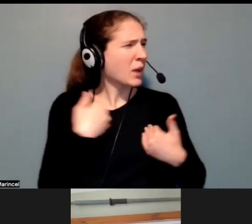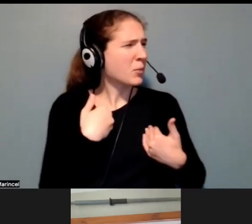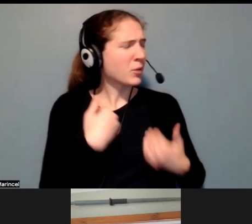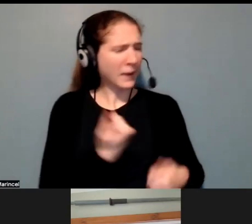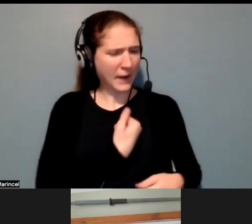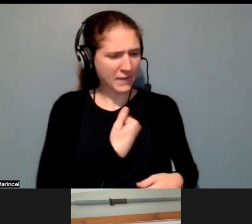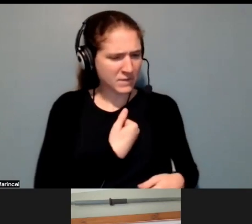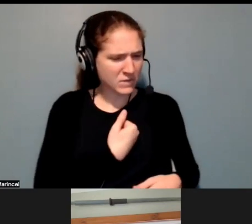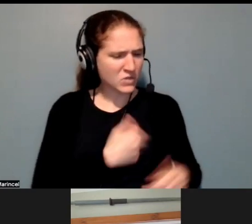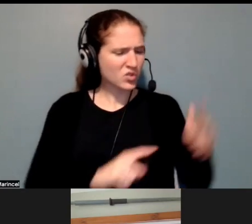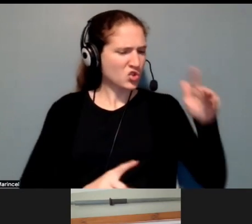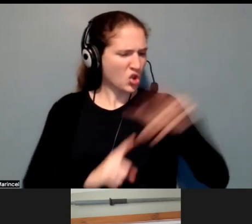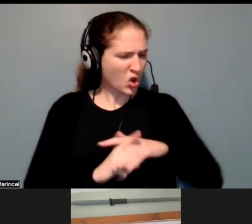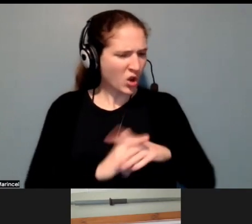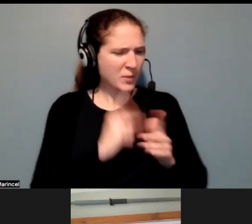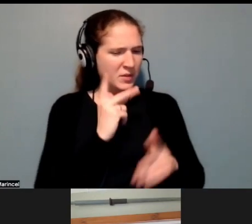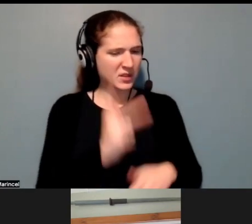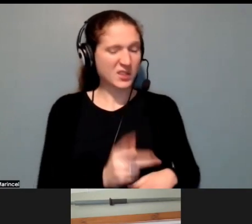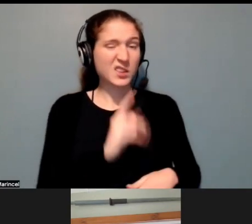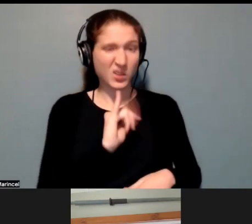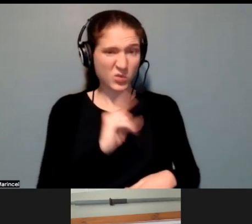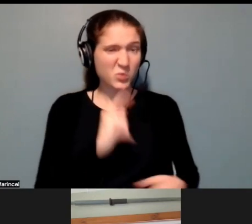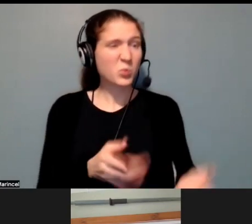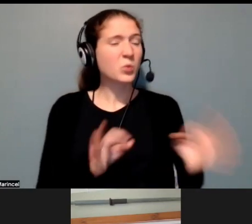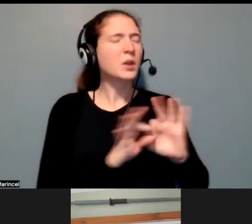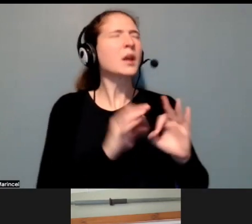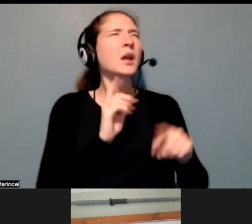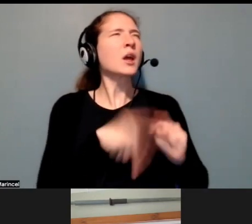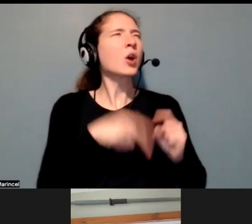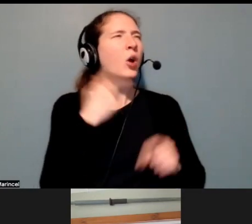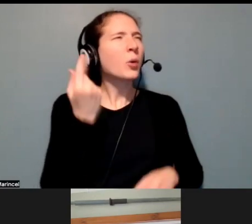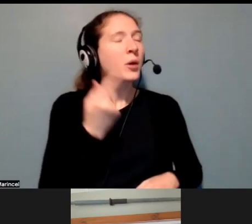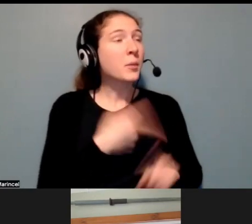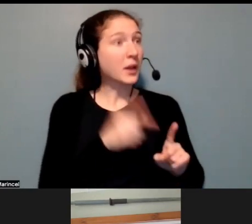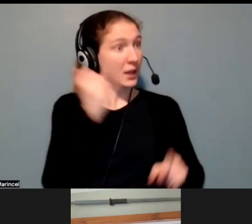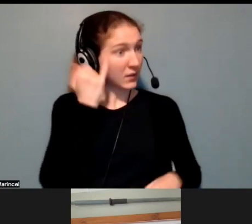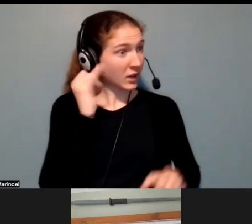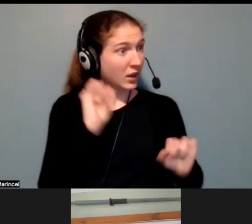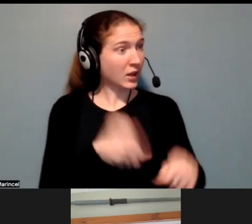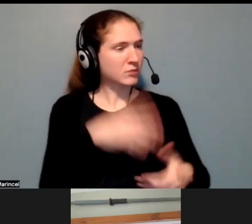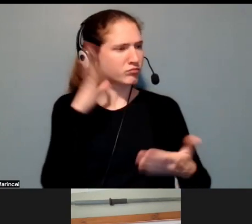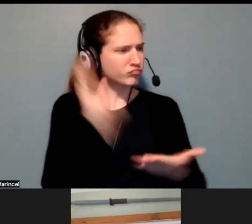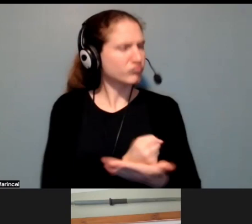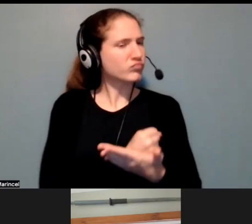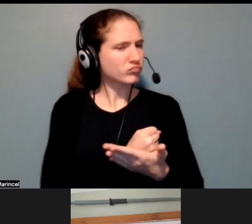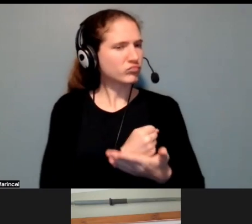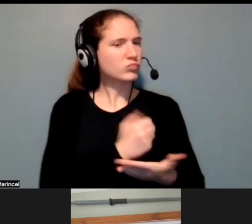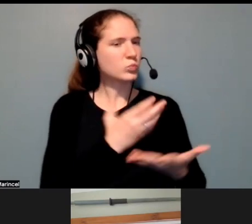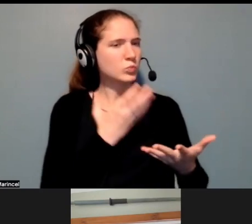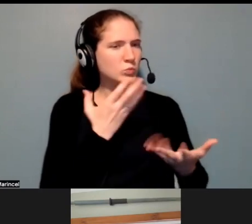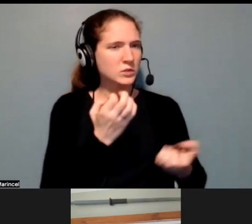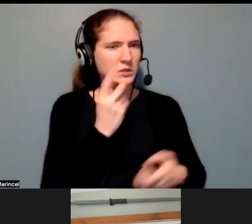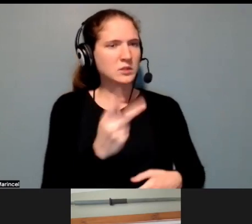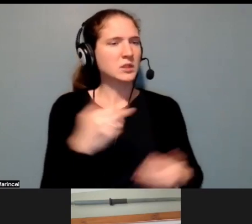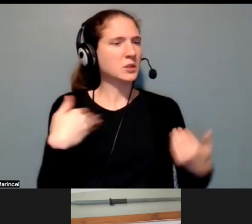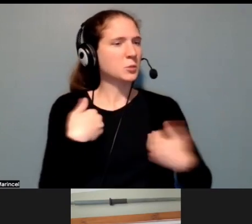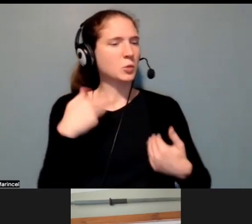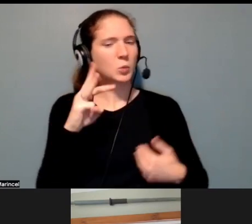process is to whenever I can. I can't always do that, but whenever I can, to see animals, in the wild or in